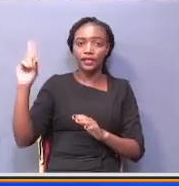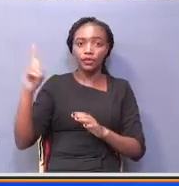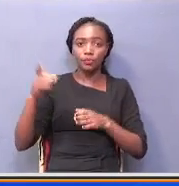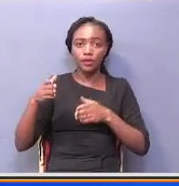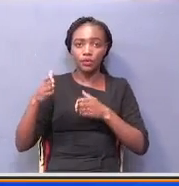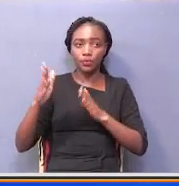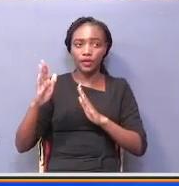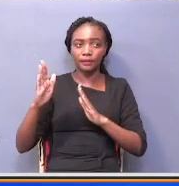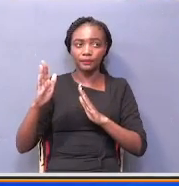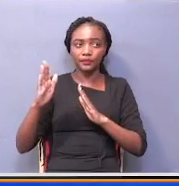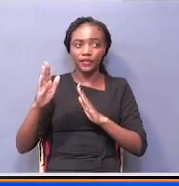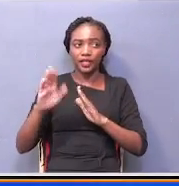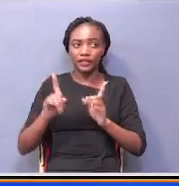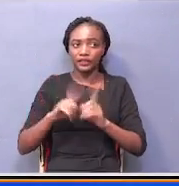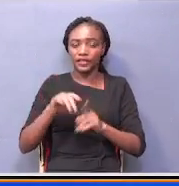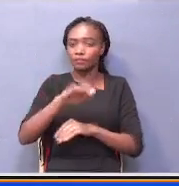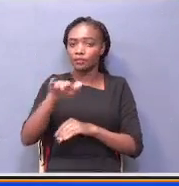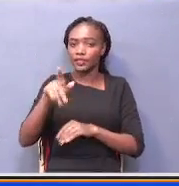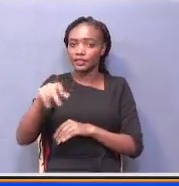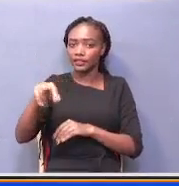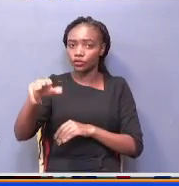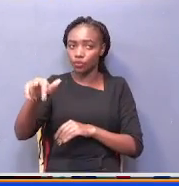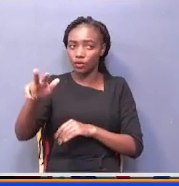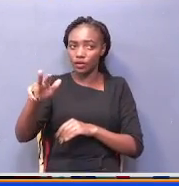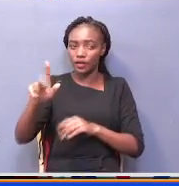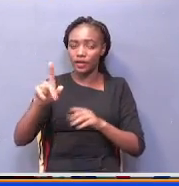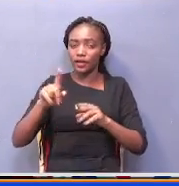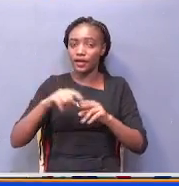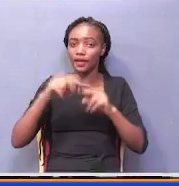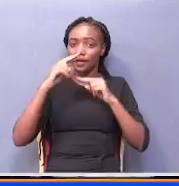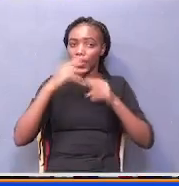the refurbished walkways along streets and highways,